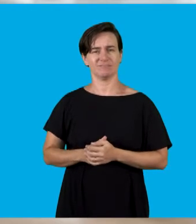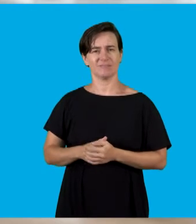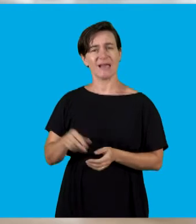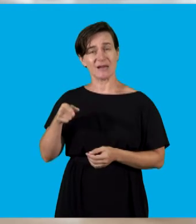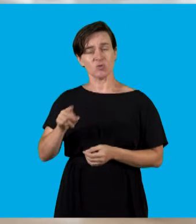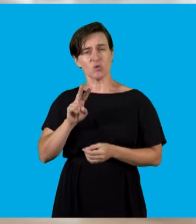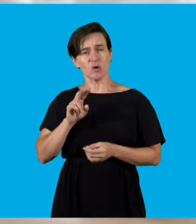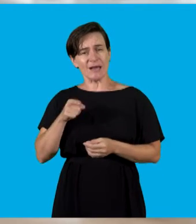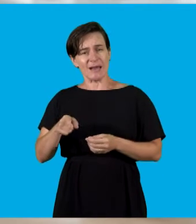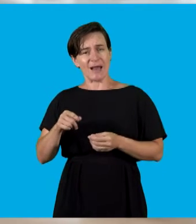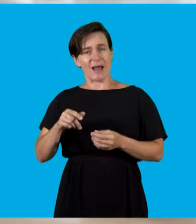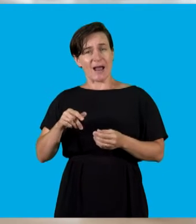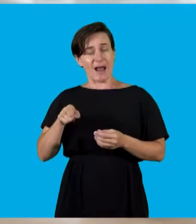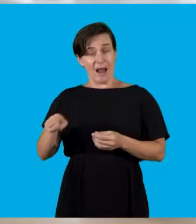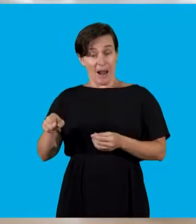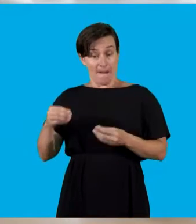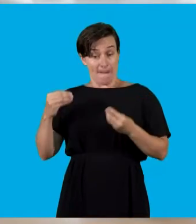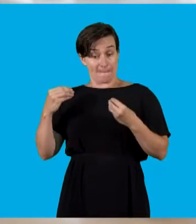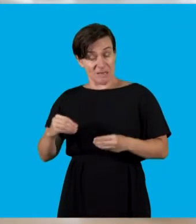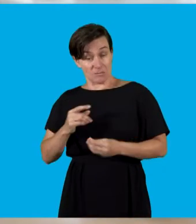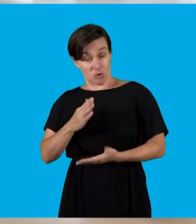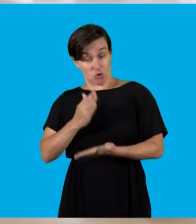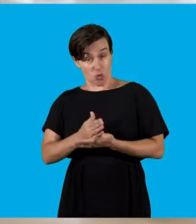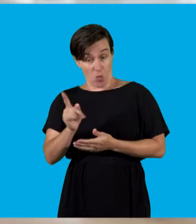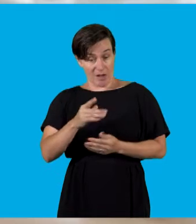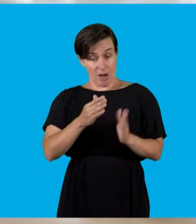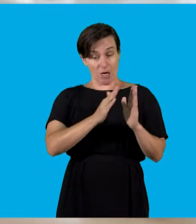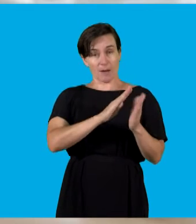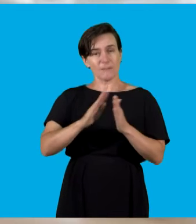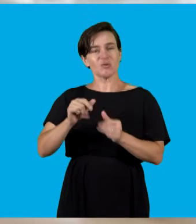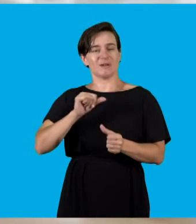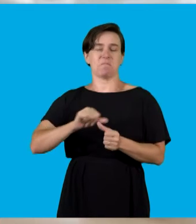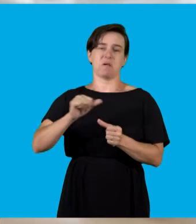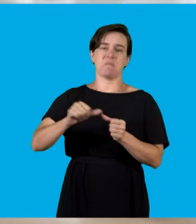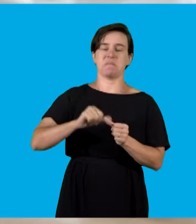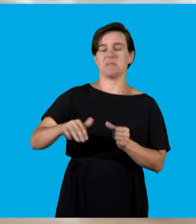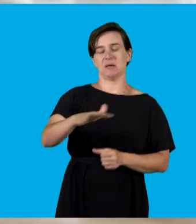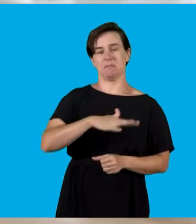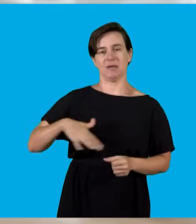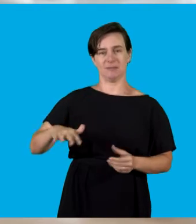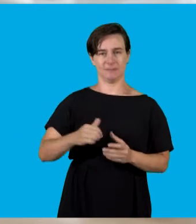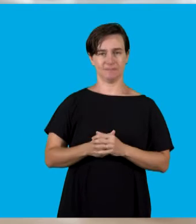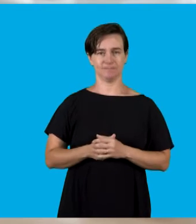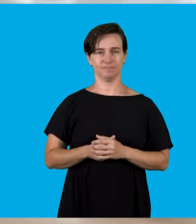is bringing inside the business, but also making a community a better place.